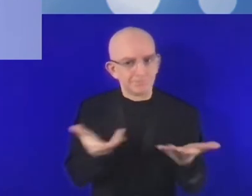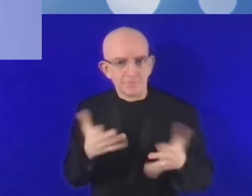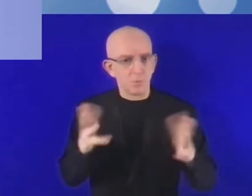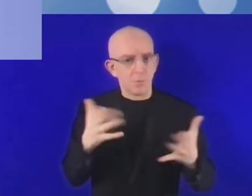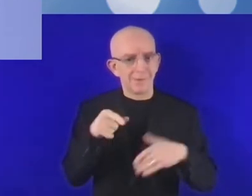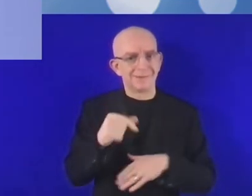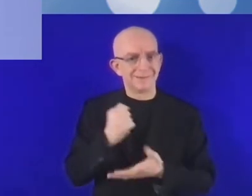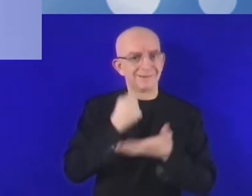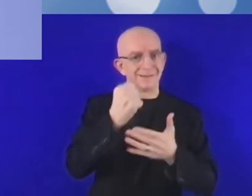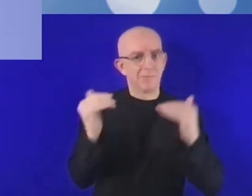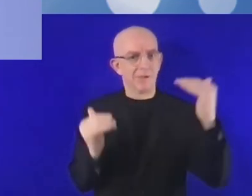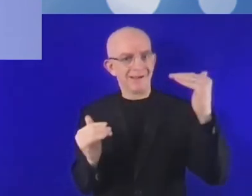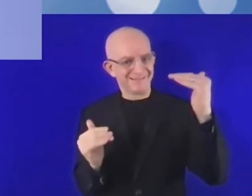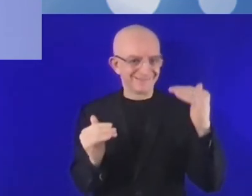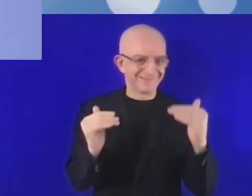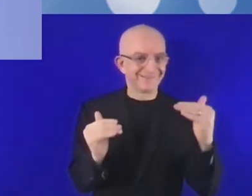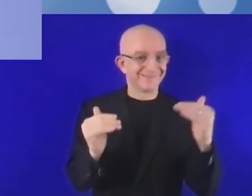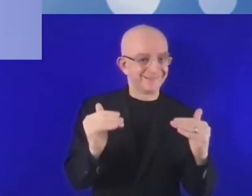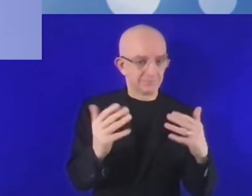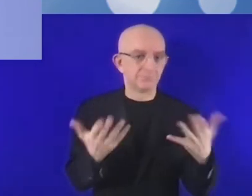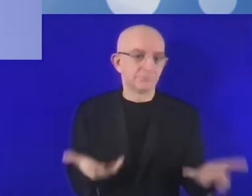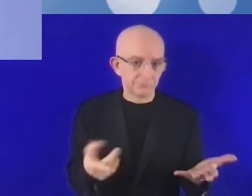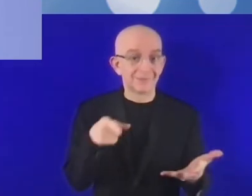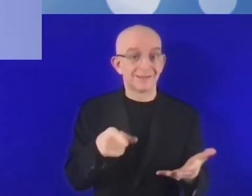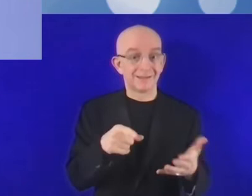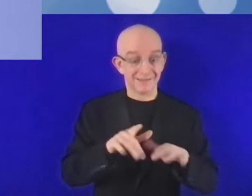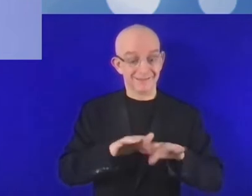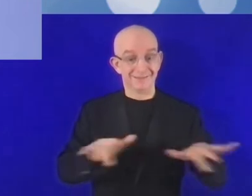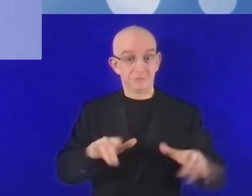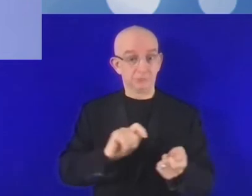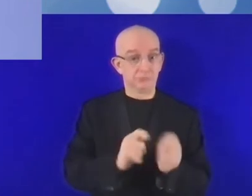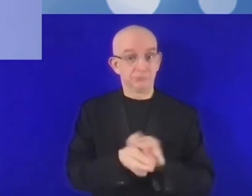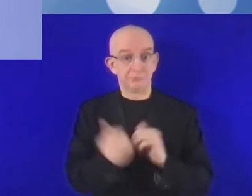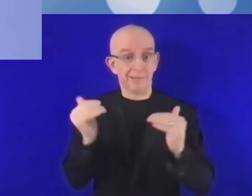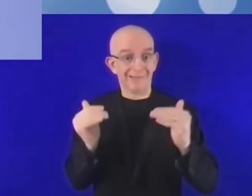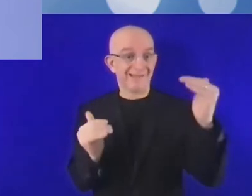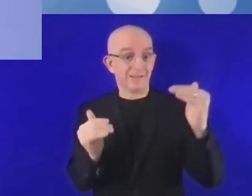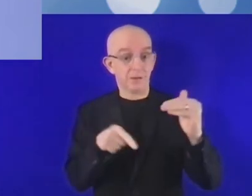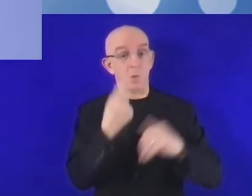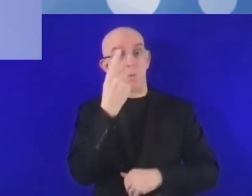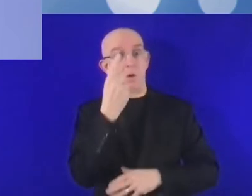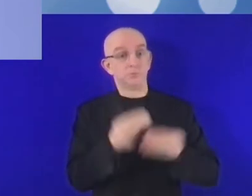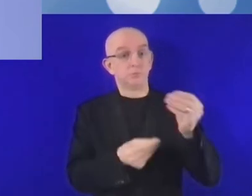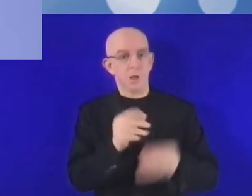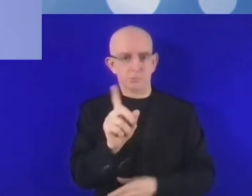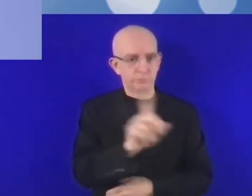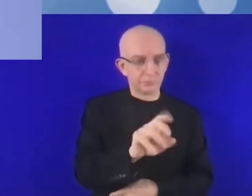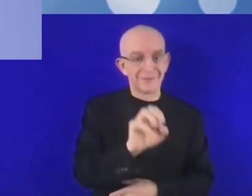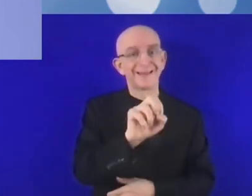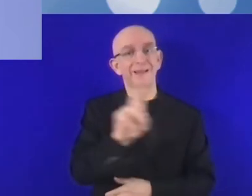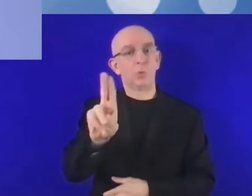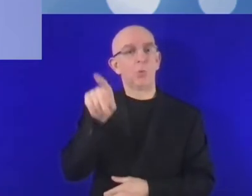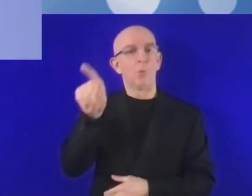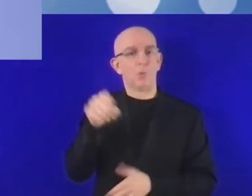eu shows substantial evaluation in digitalization intensity across regions sector sectors as well